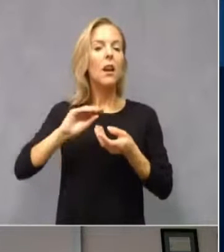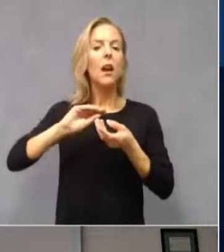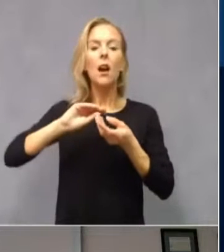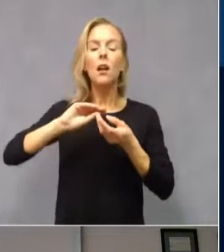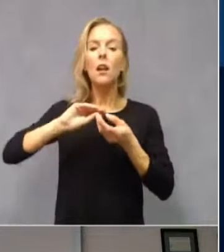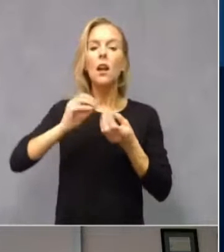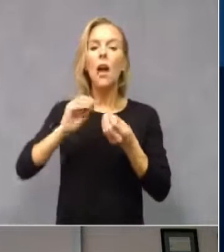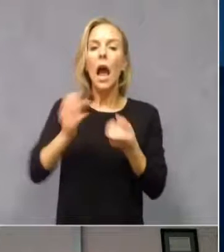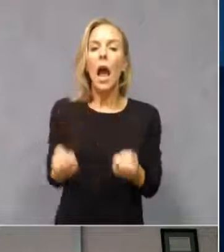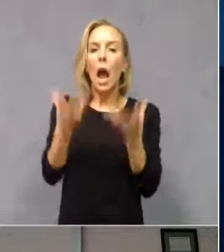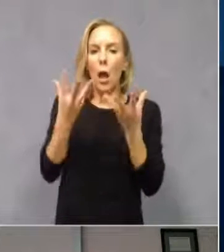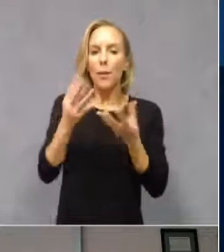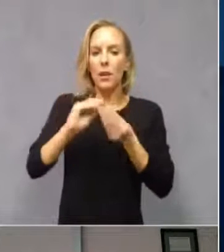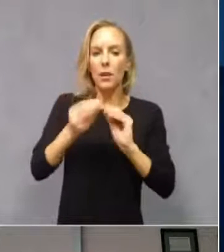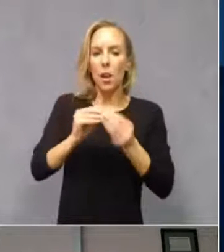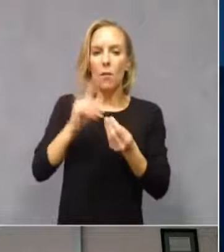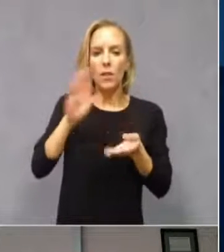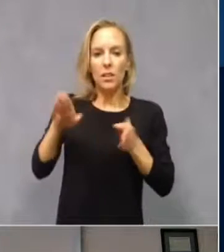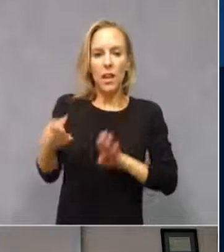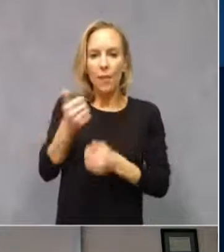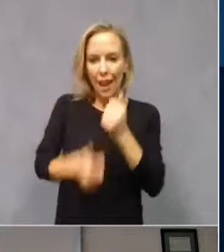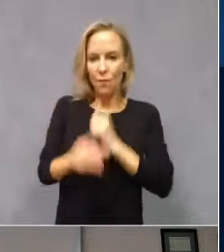could start it playing.